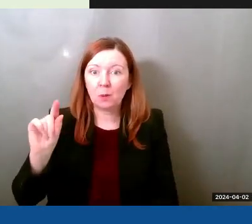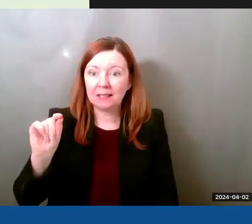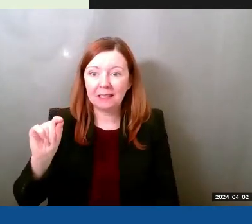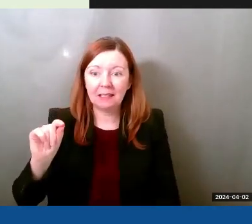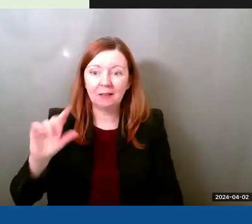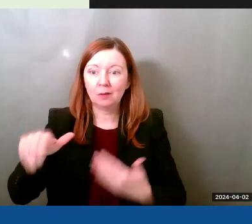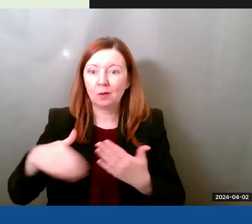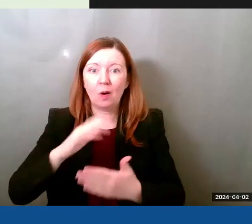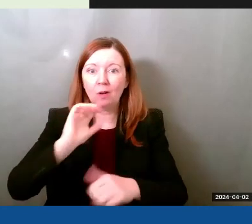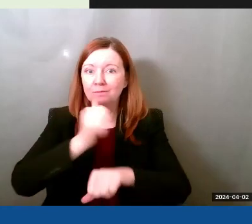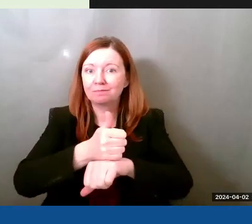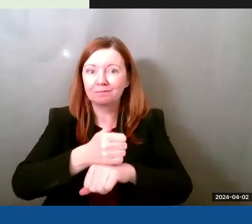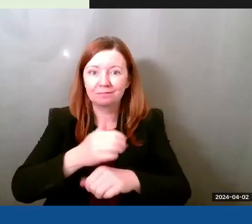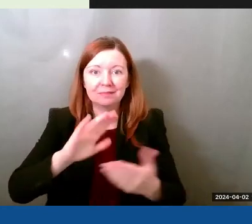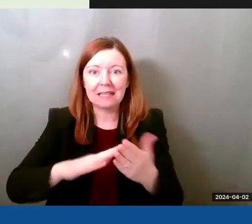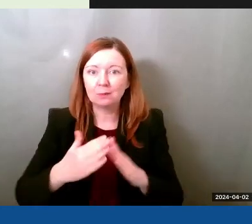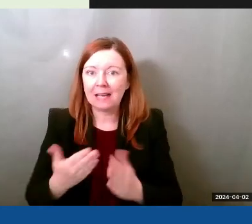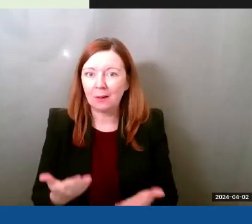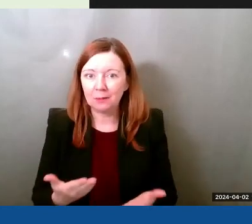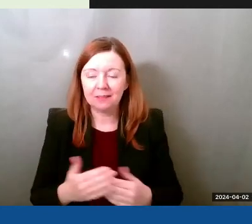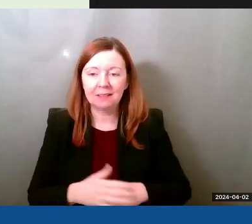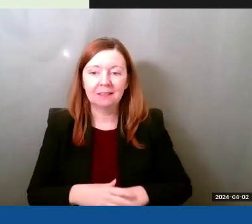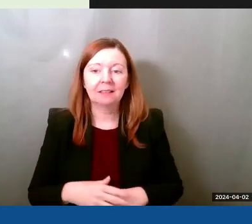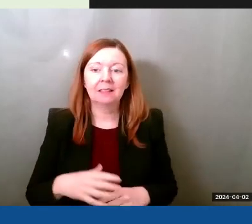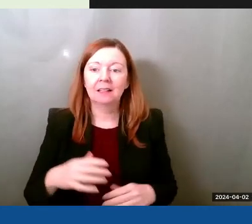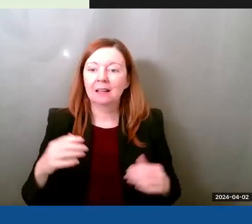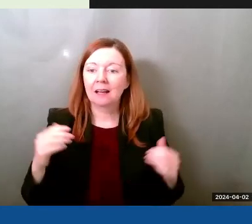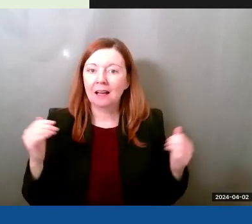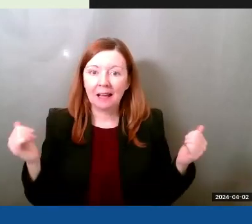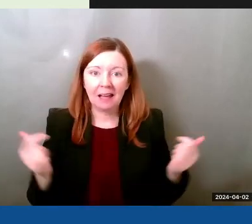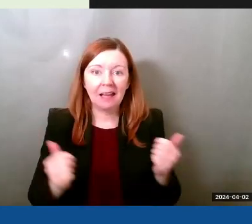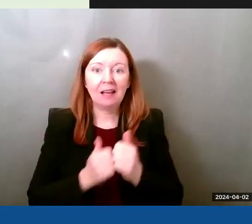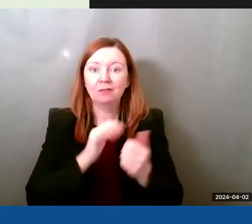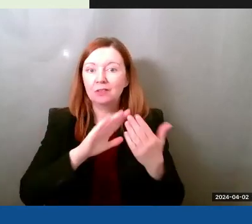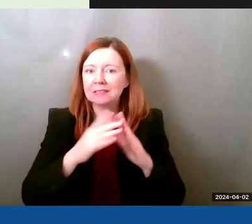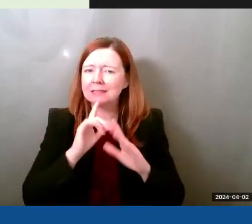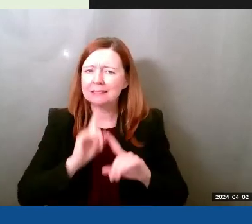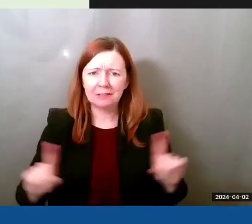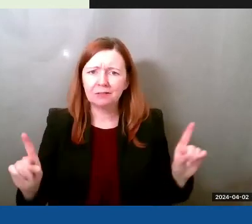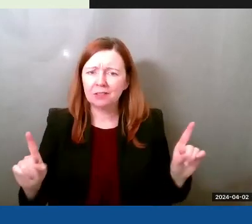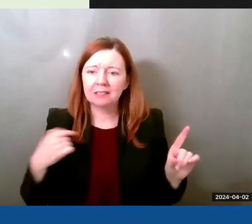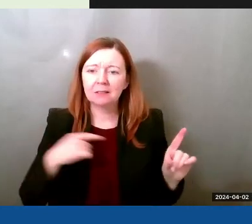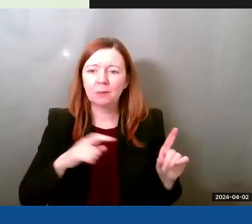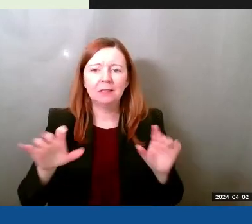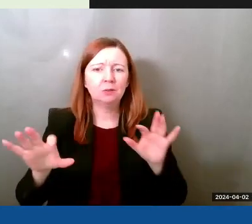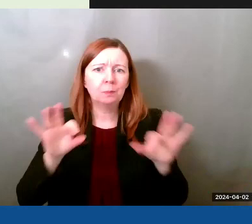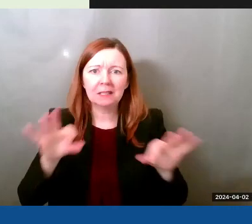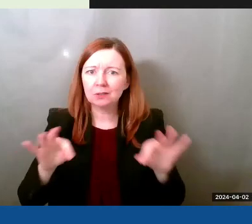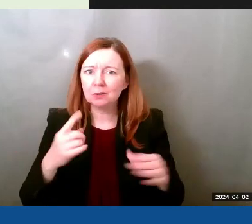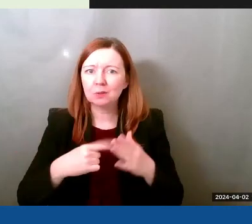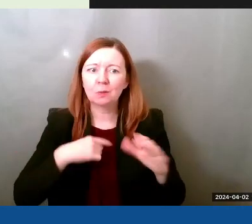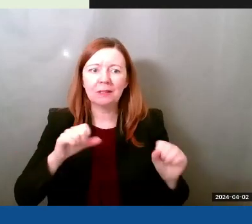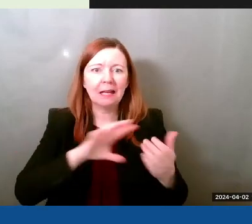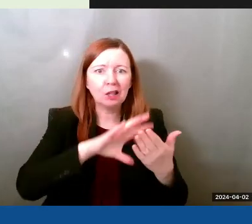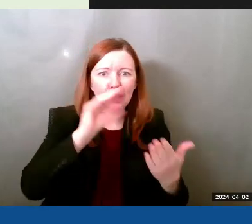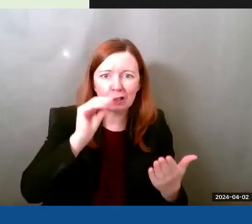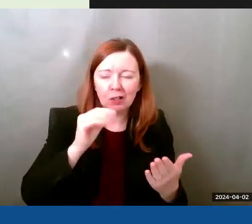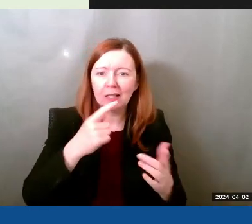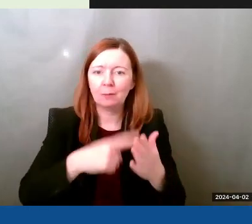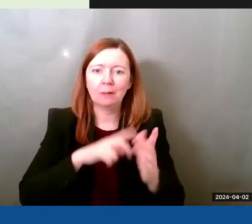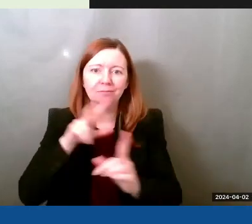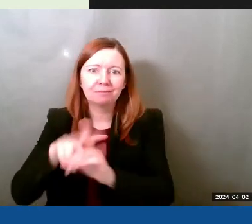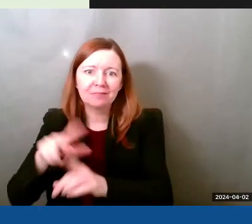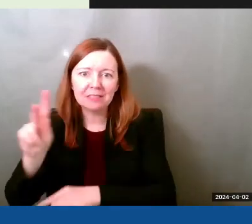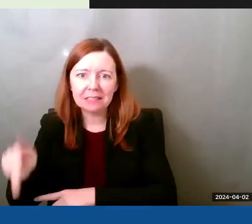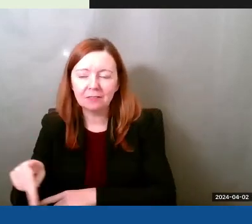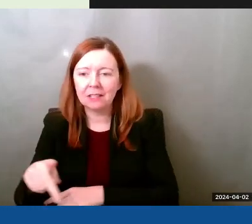all located in downtowns. And so every city is a little bit different, and we need to pick and choose what we can learn and what's applicable and what's